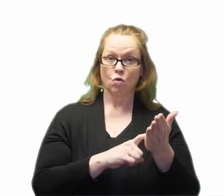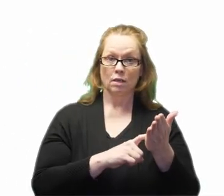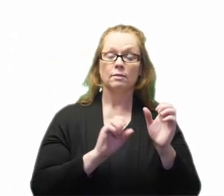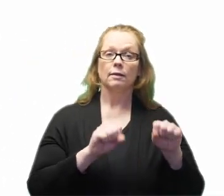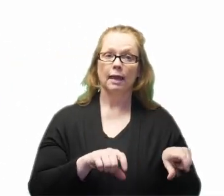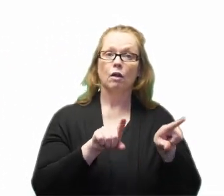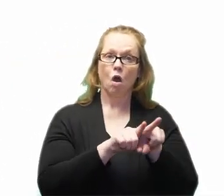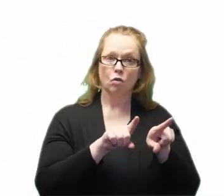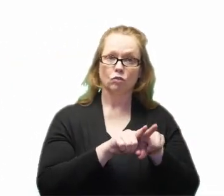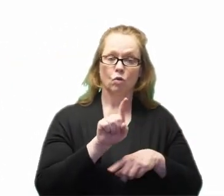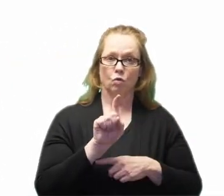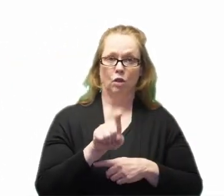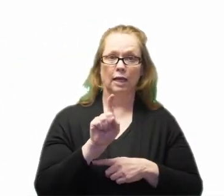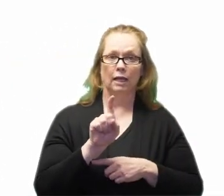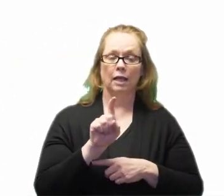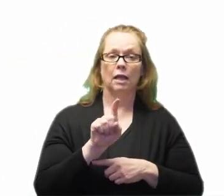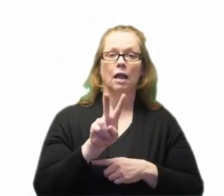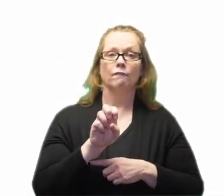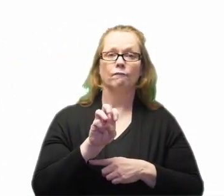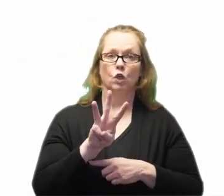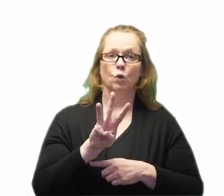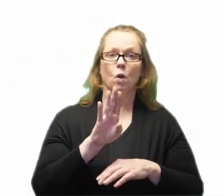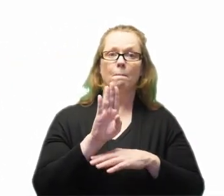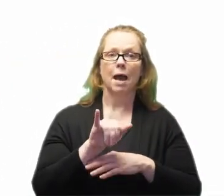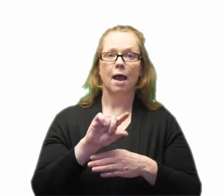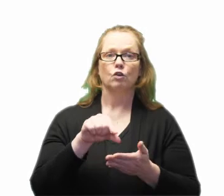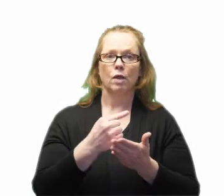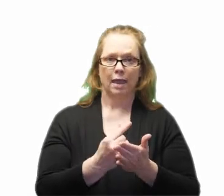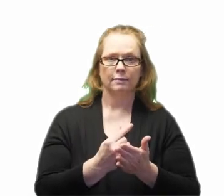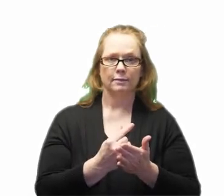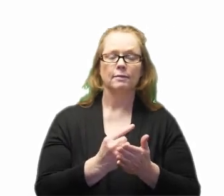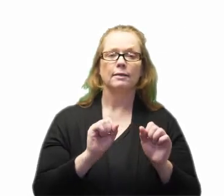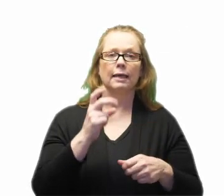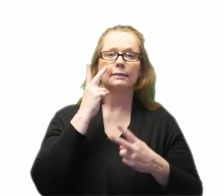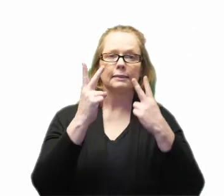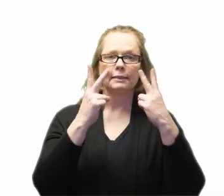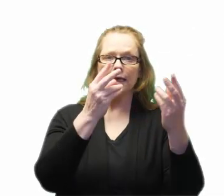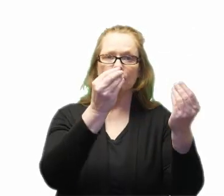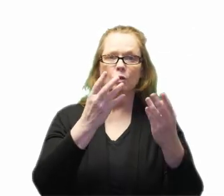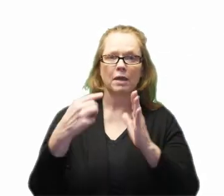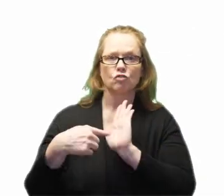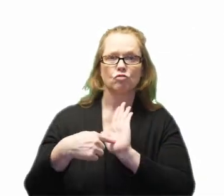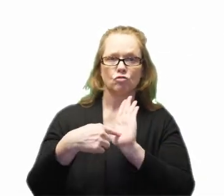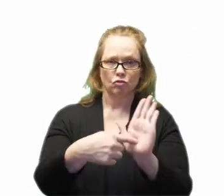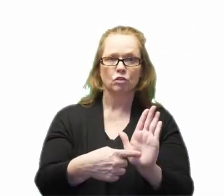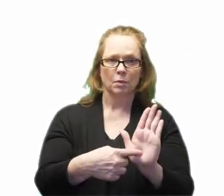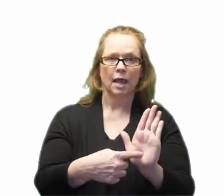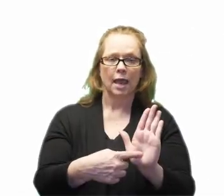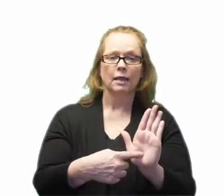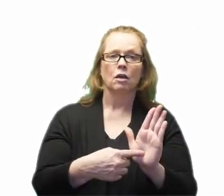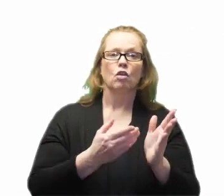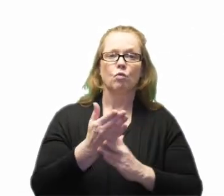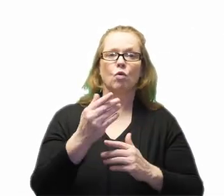Notice you can also click View by Grades to see the information displayed by grade level.